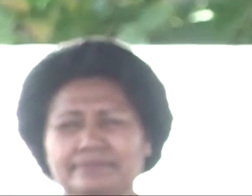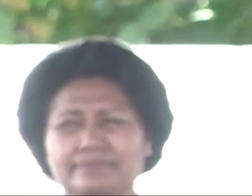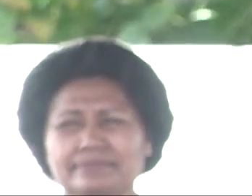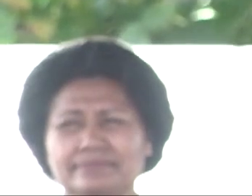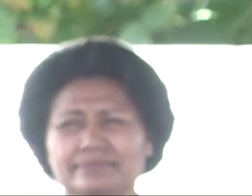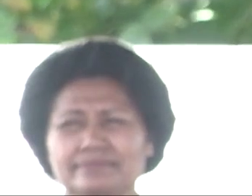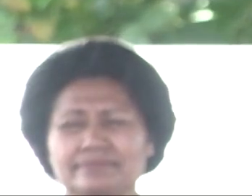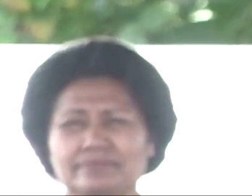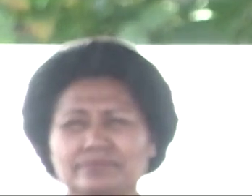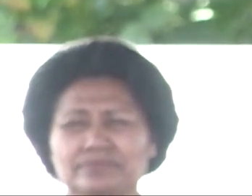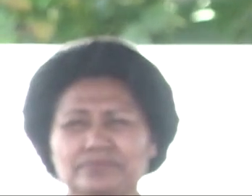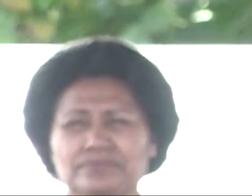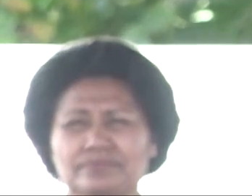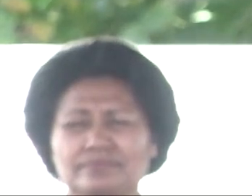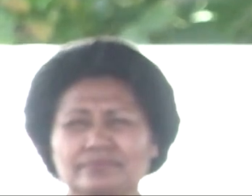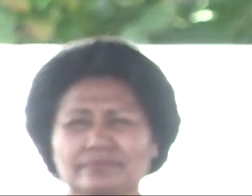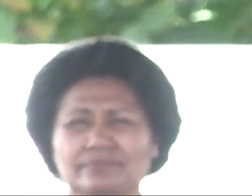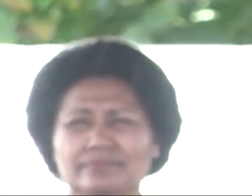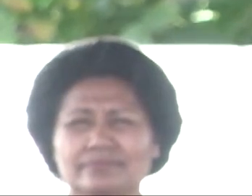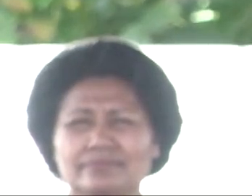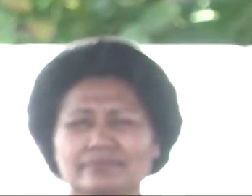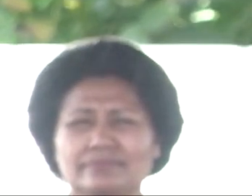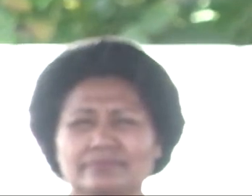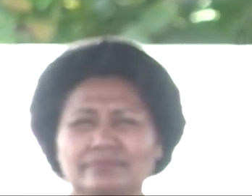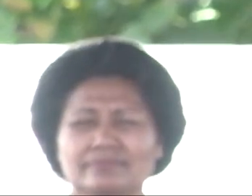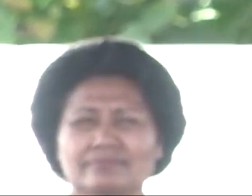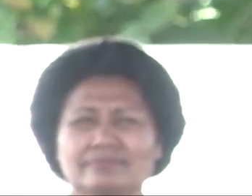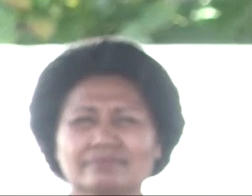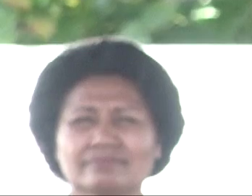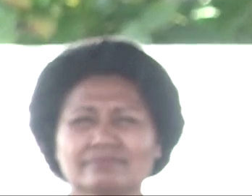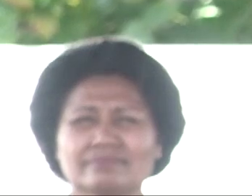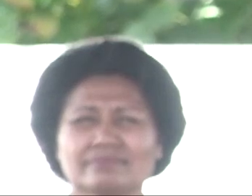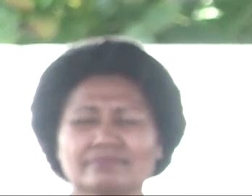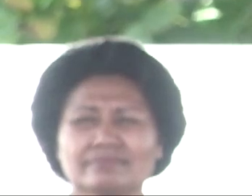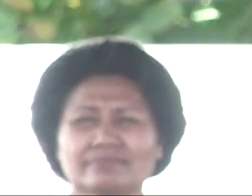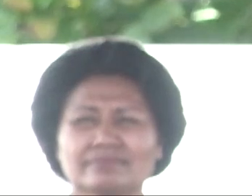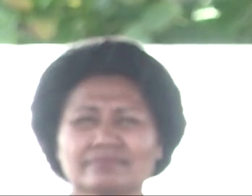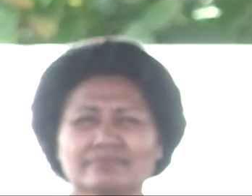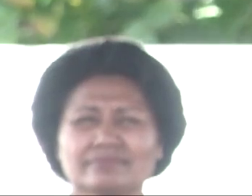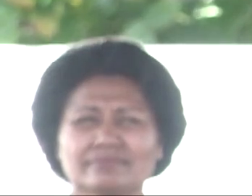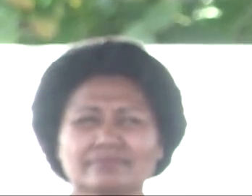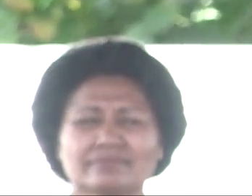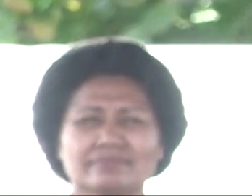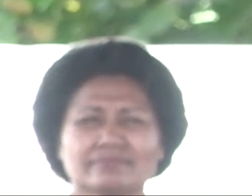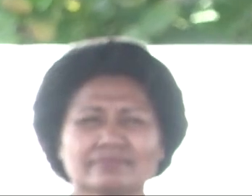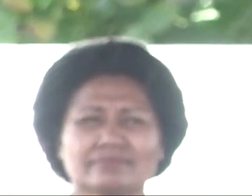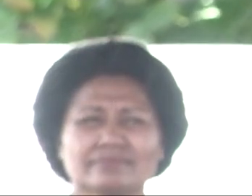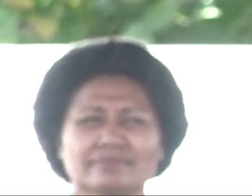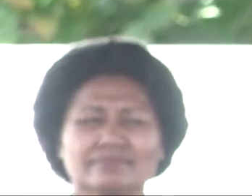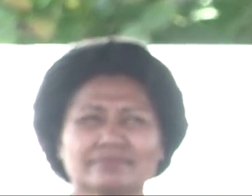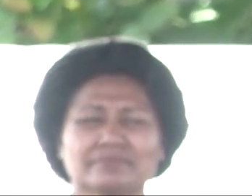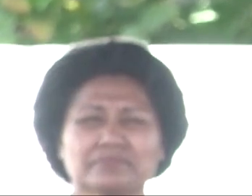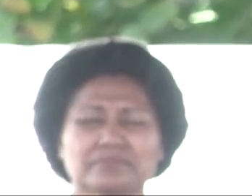As President of Fiji and the Chief Scout myself, I'm well versed with Camporees as they